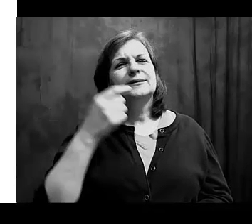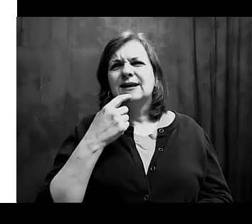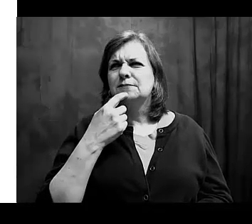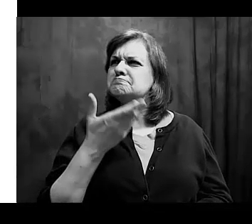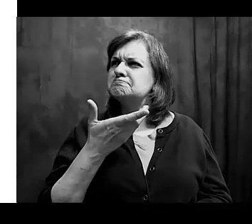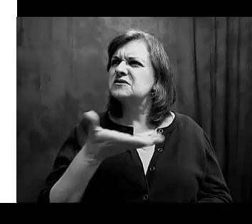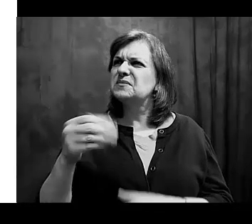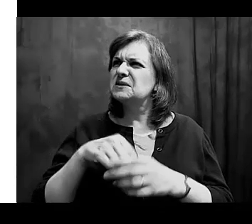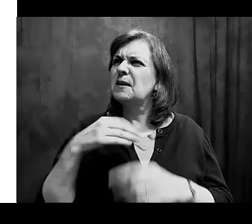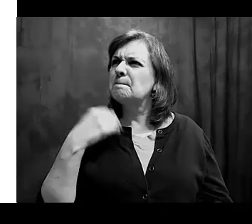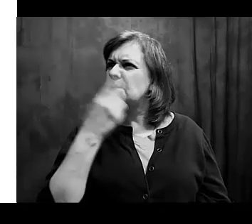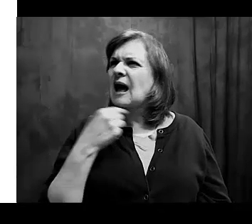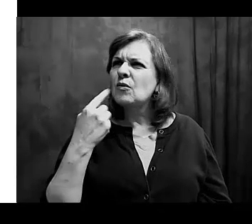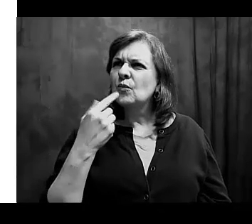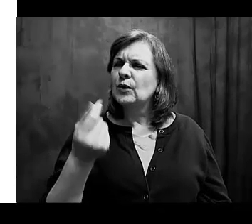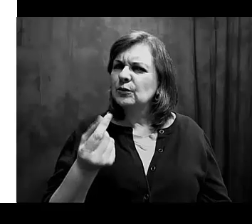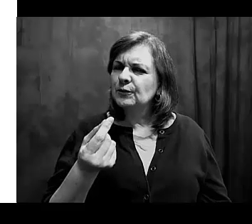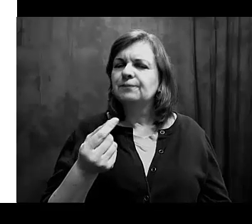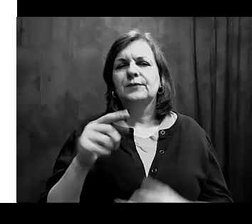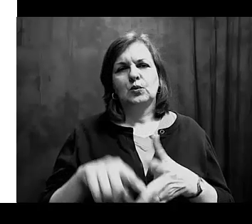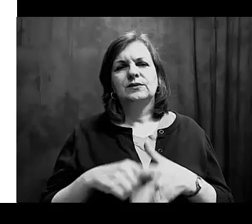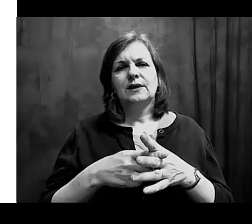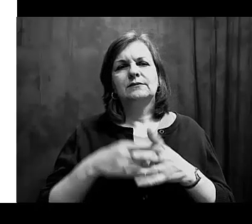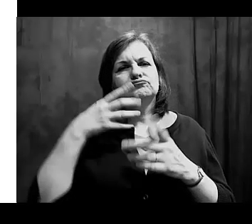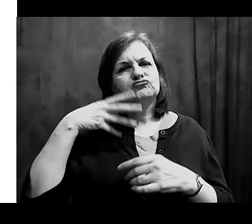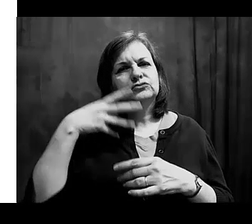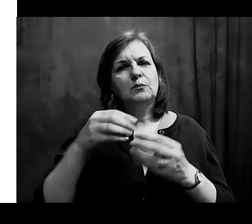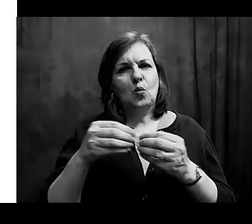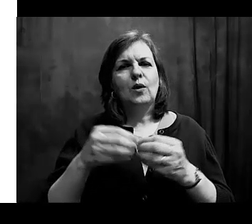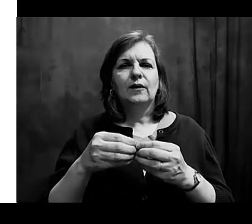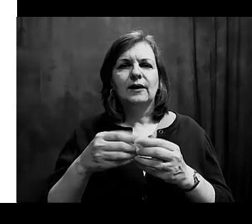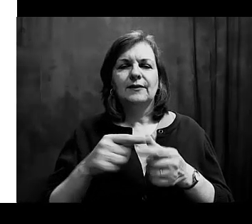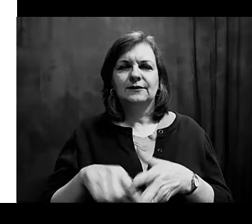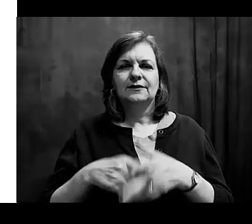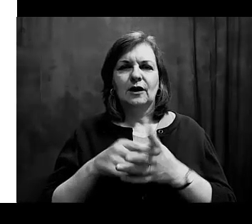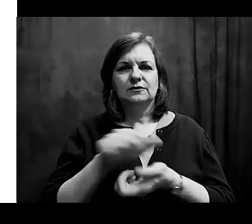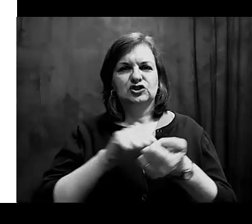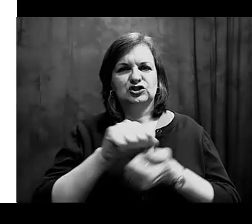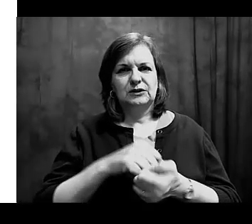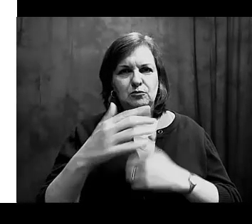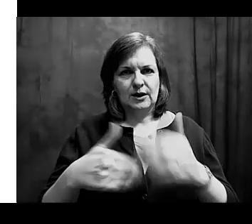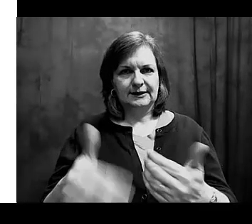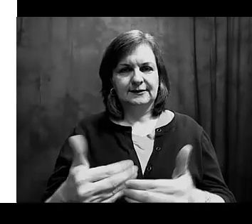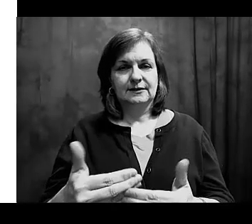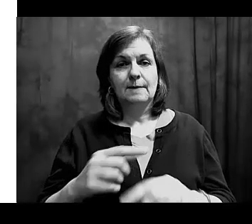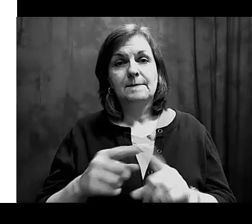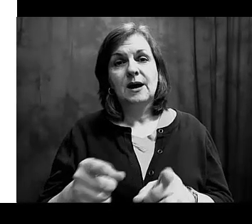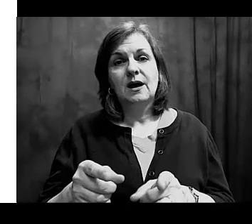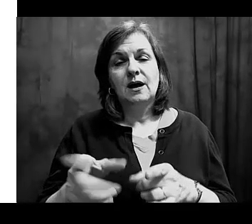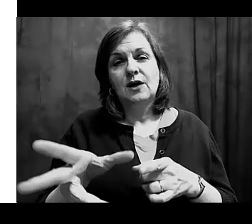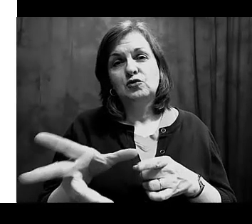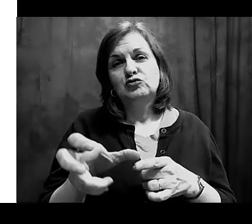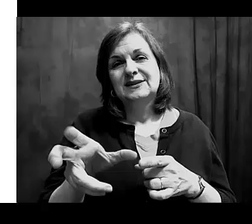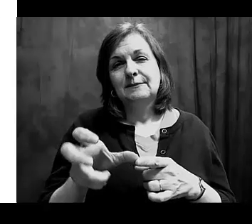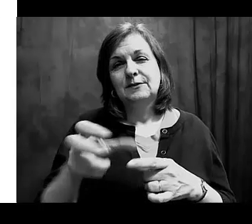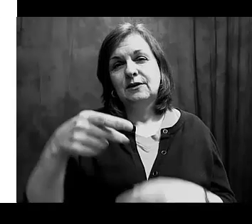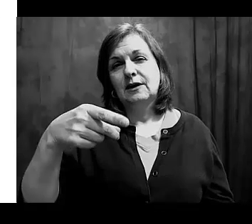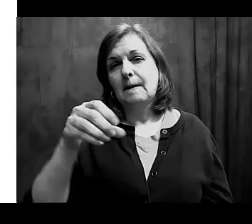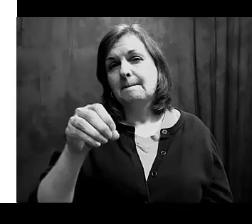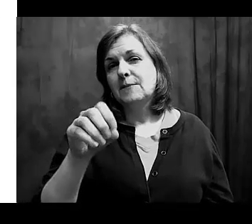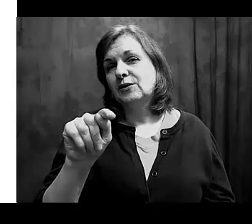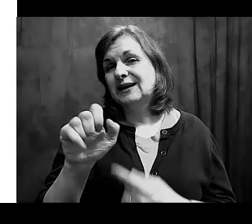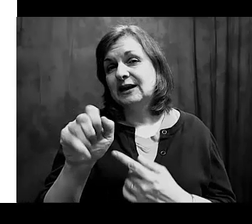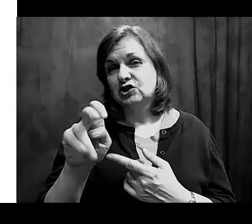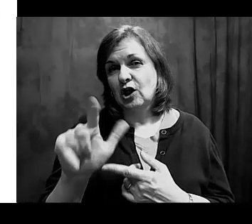look for what we call a signal transduction pathway. This is going to send information to your brain